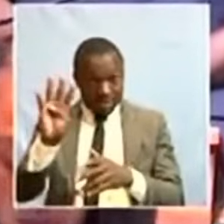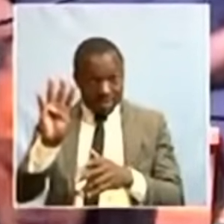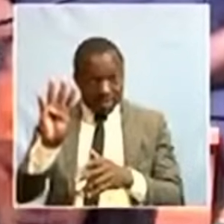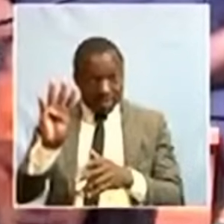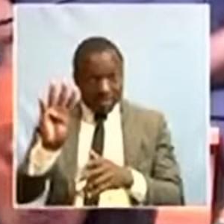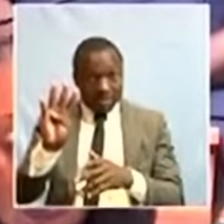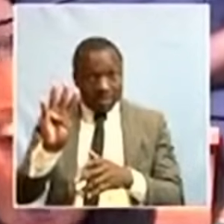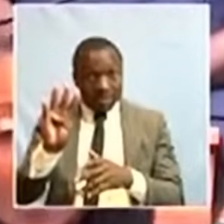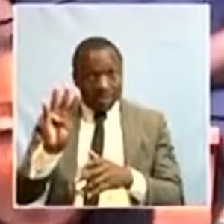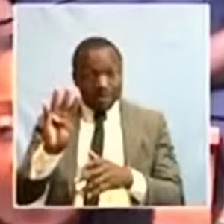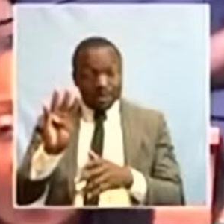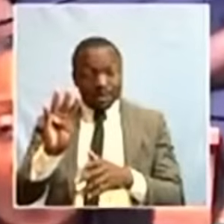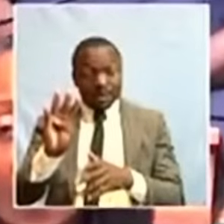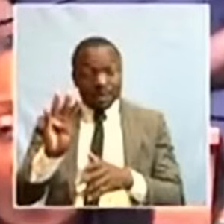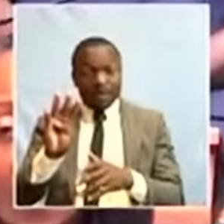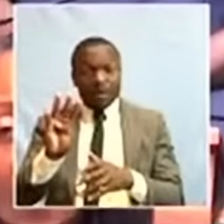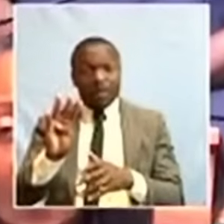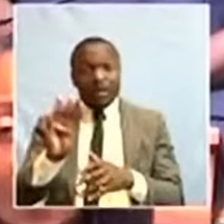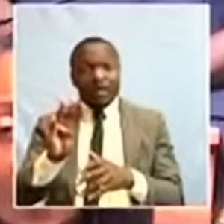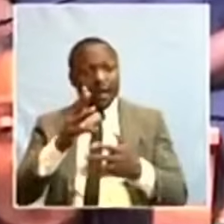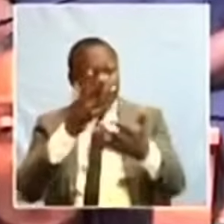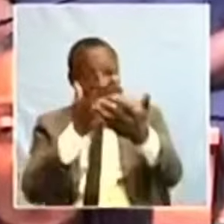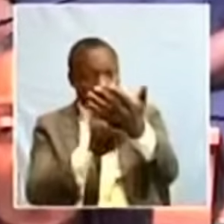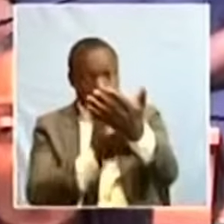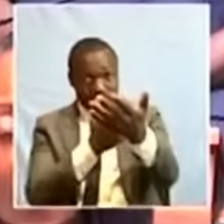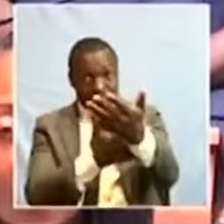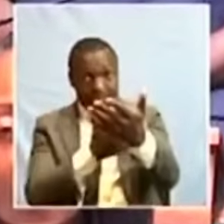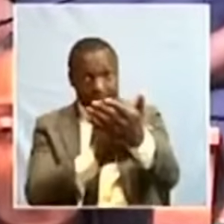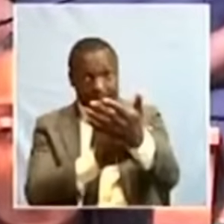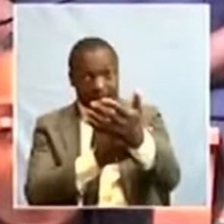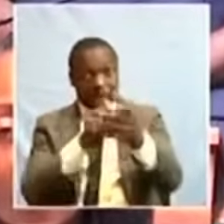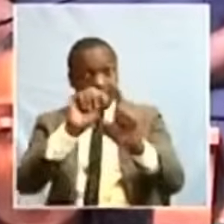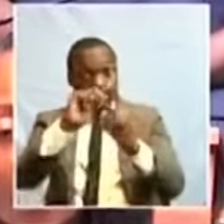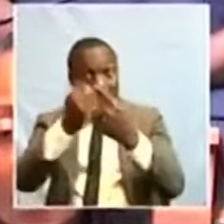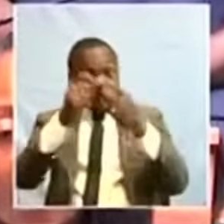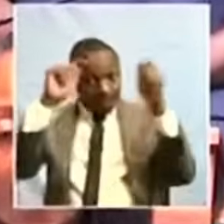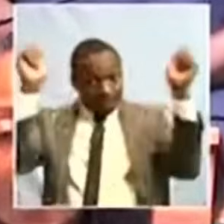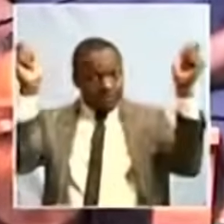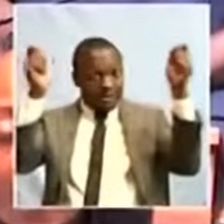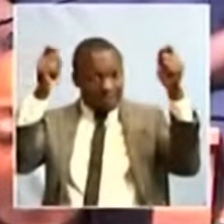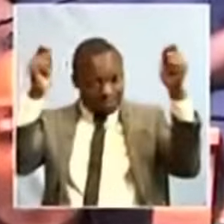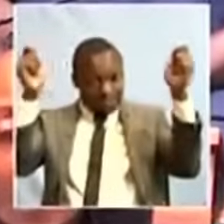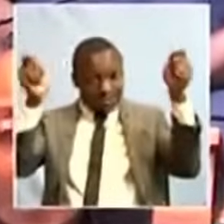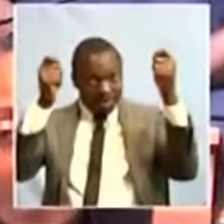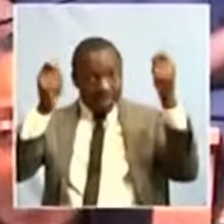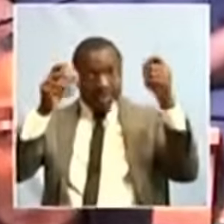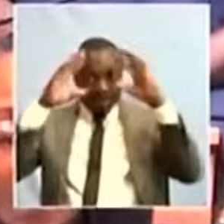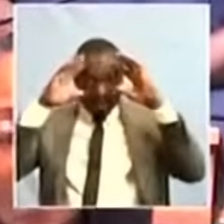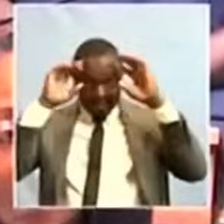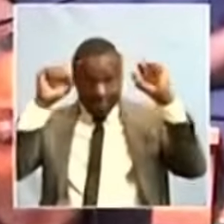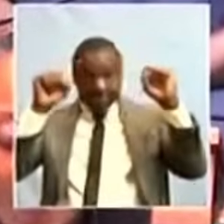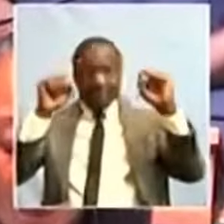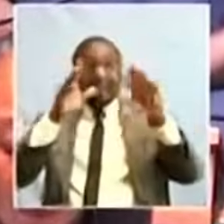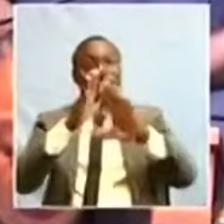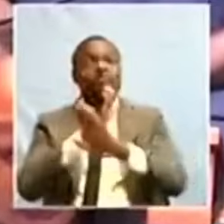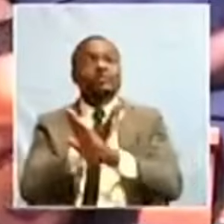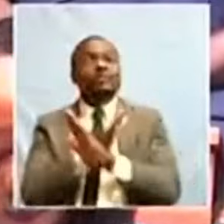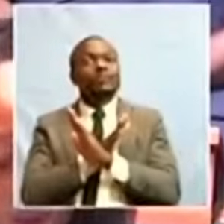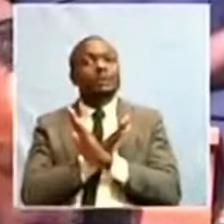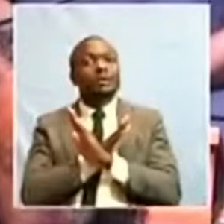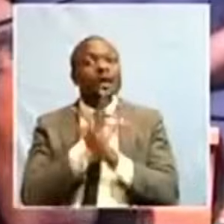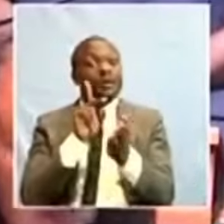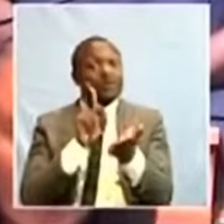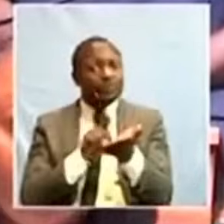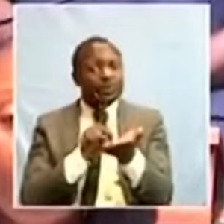Kulamba traditional ceremony of the Chewa people of Eastern Province, the President, His Excellency, the President of the Republic of Zambia,